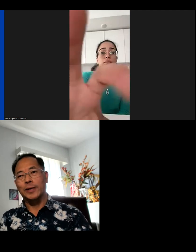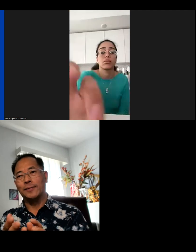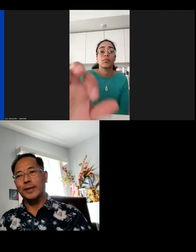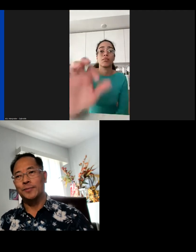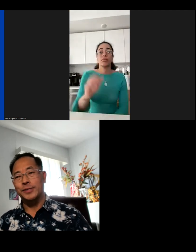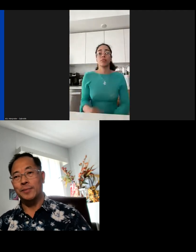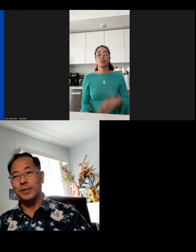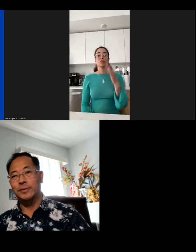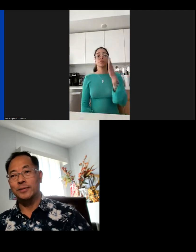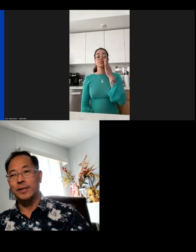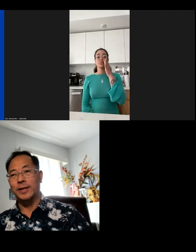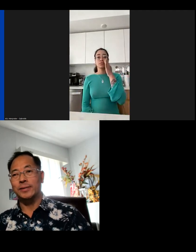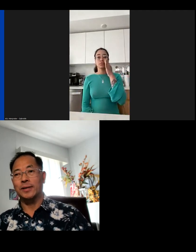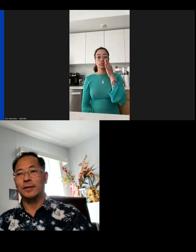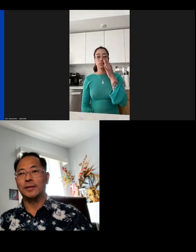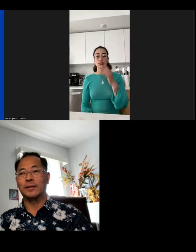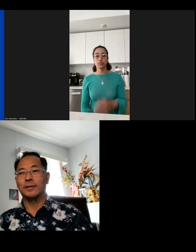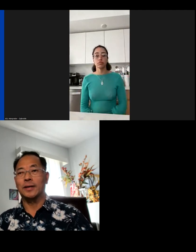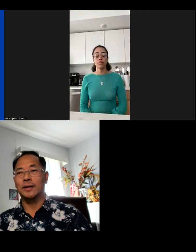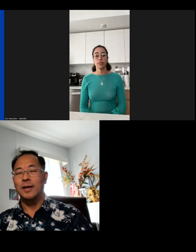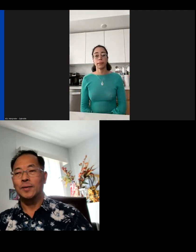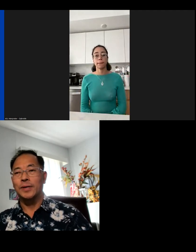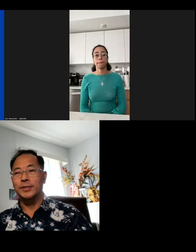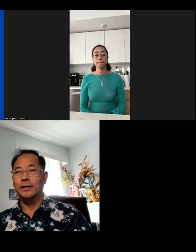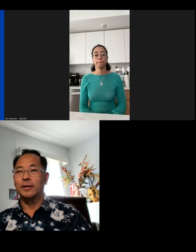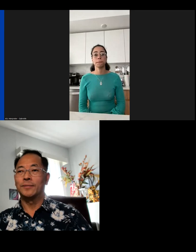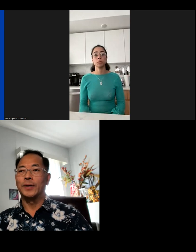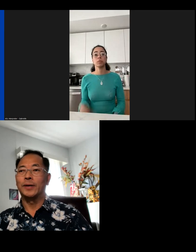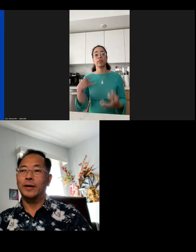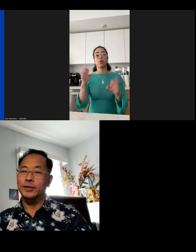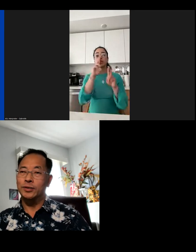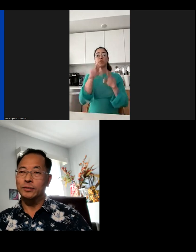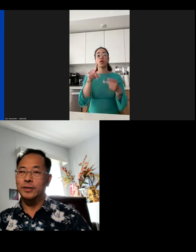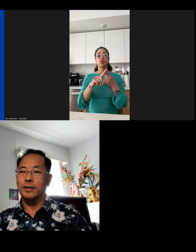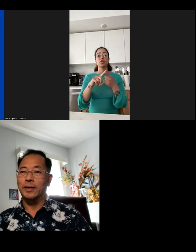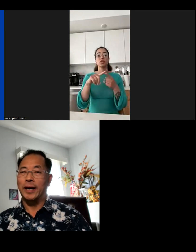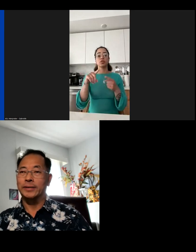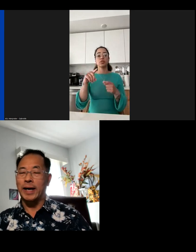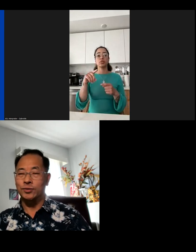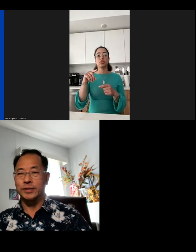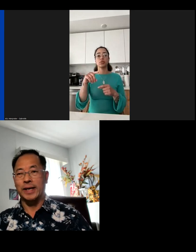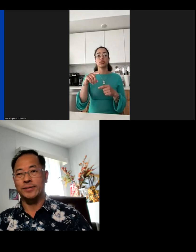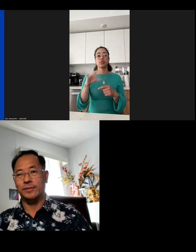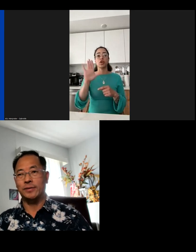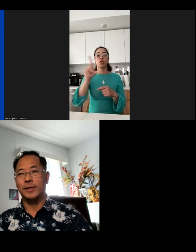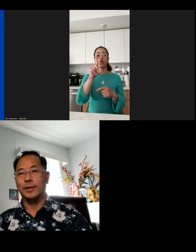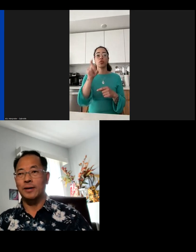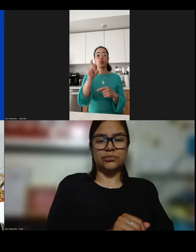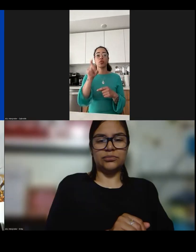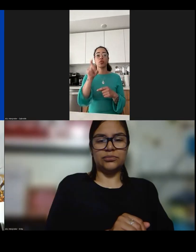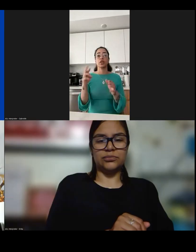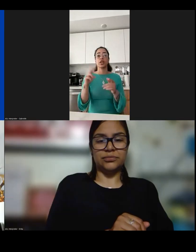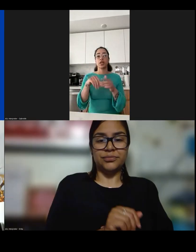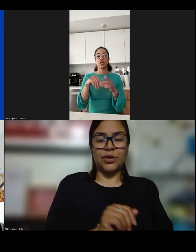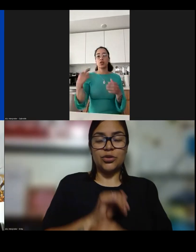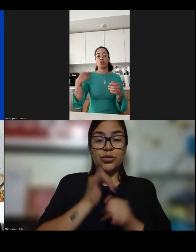And also, I would like to respond back to Sarah's, question earlier regarding to the natural disaster, couple